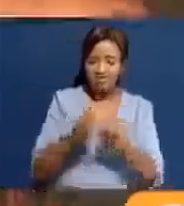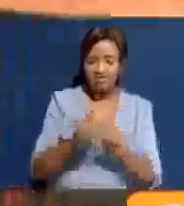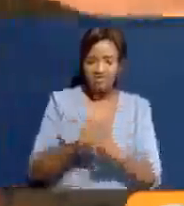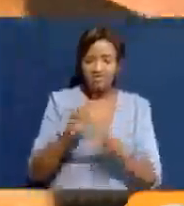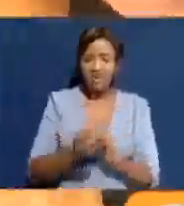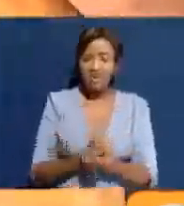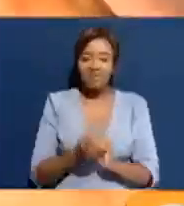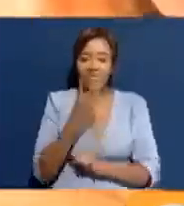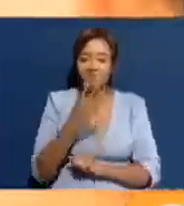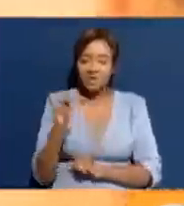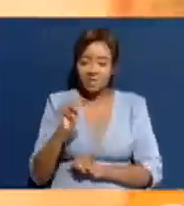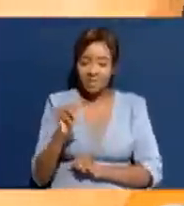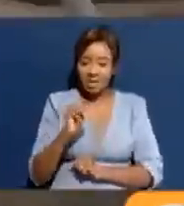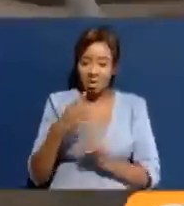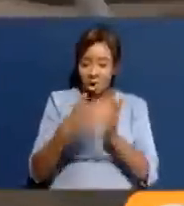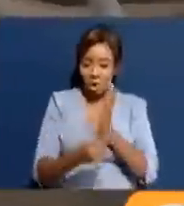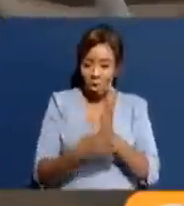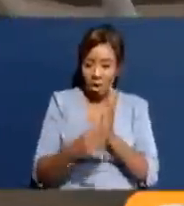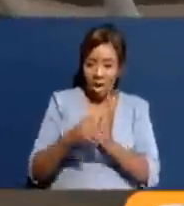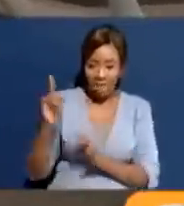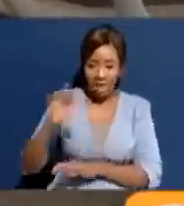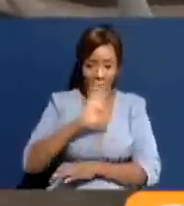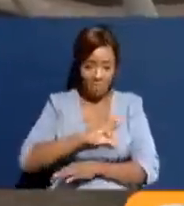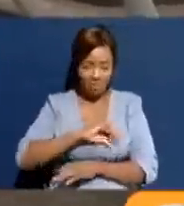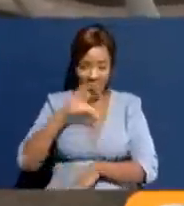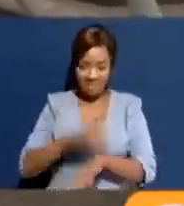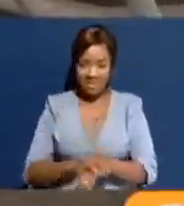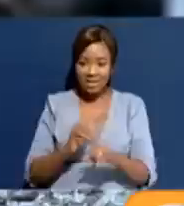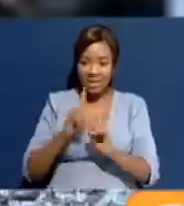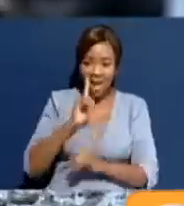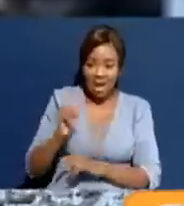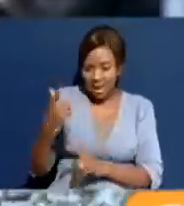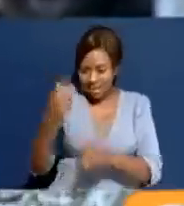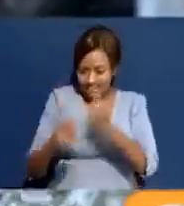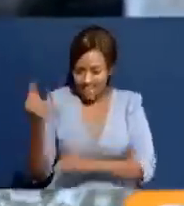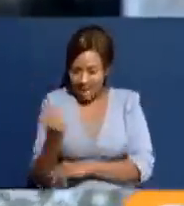$14 million generated at the farm annually, the dairy sector contributes about